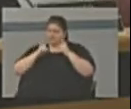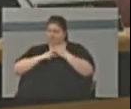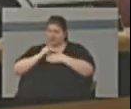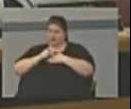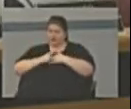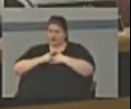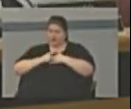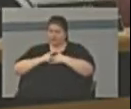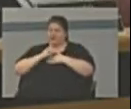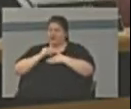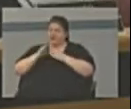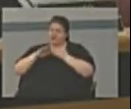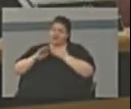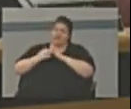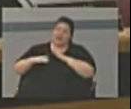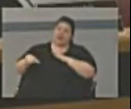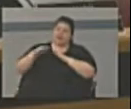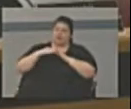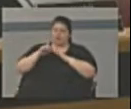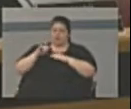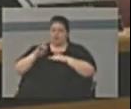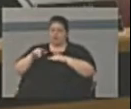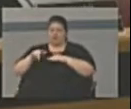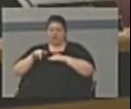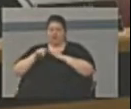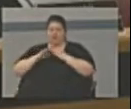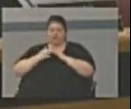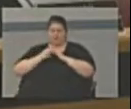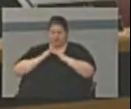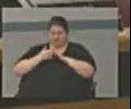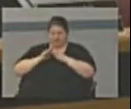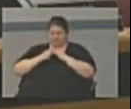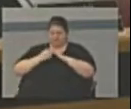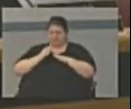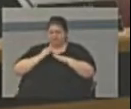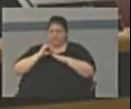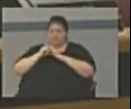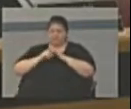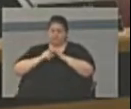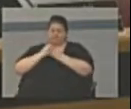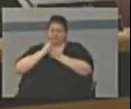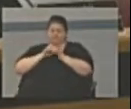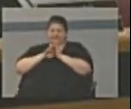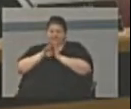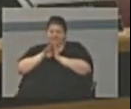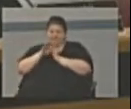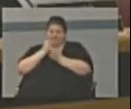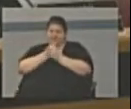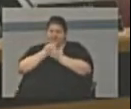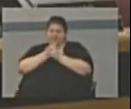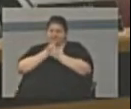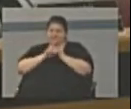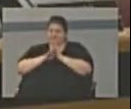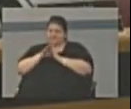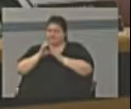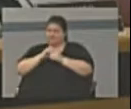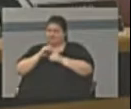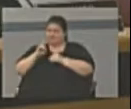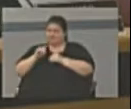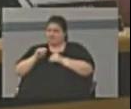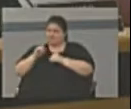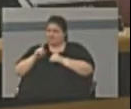Laurel community. We will continue to increase our efforts on economic development along the Route 1 corridor in the city center